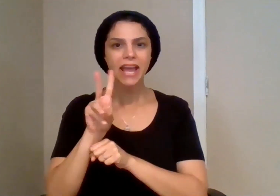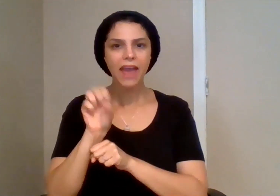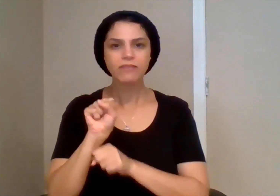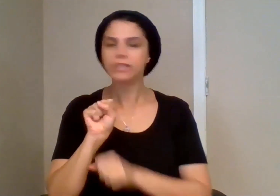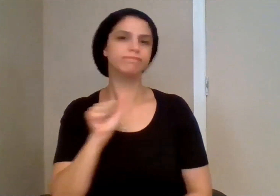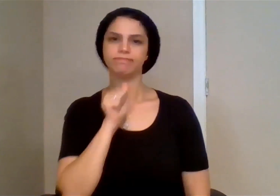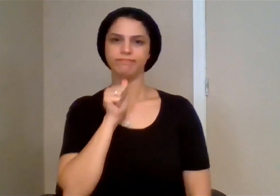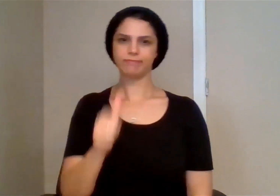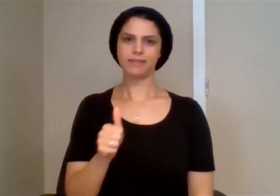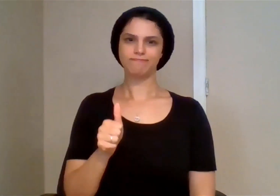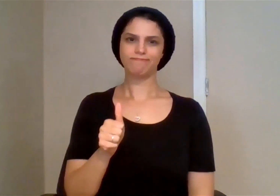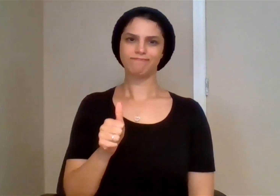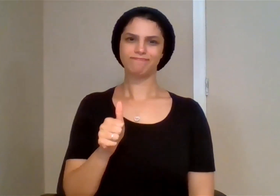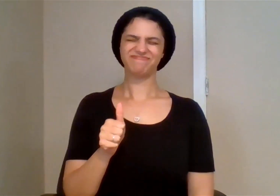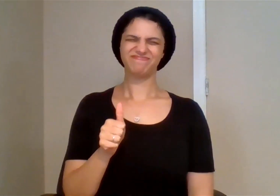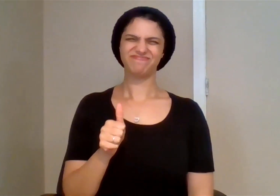Canvas.